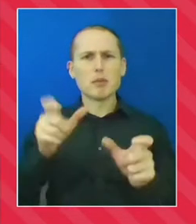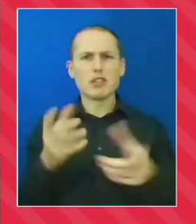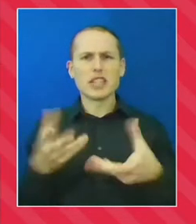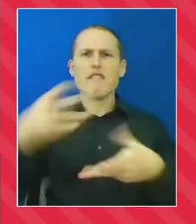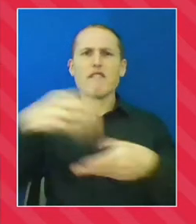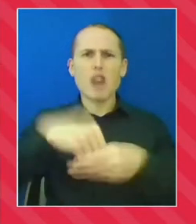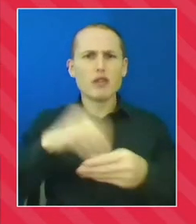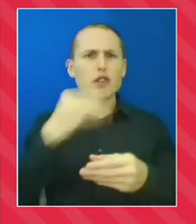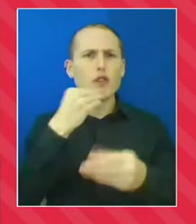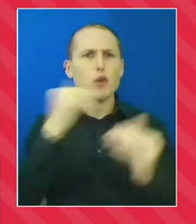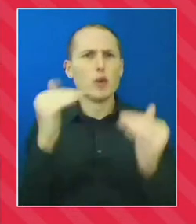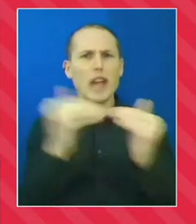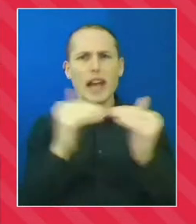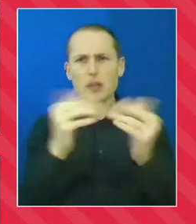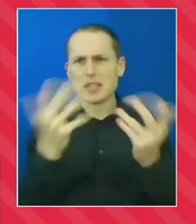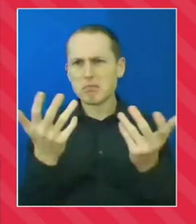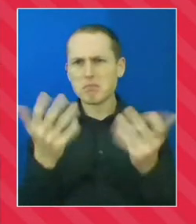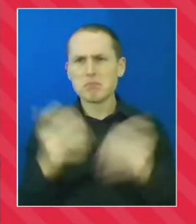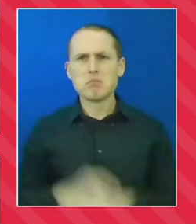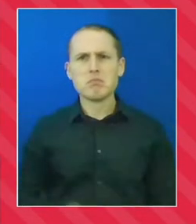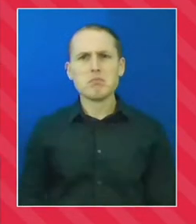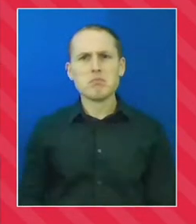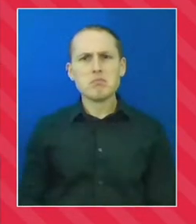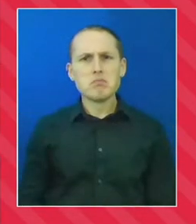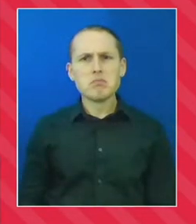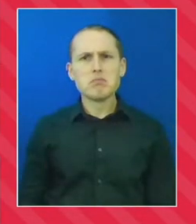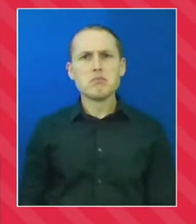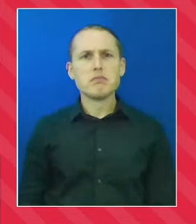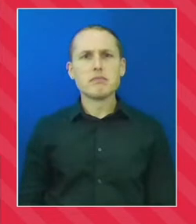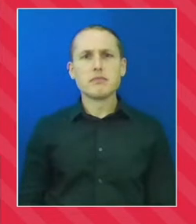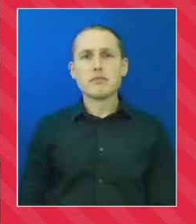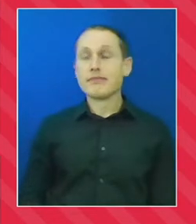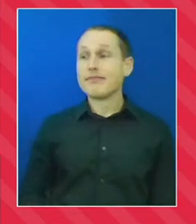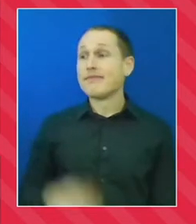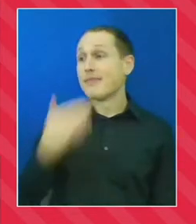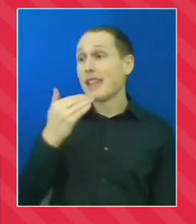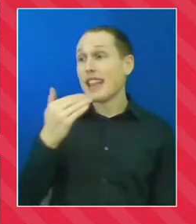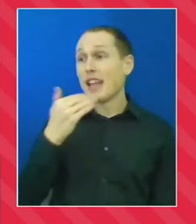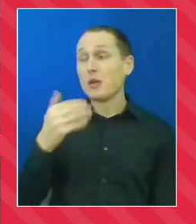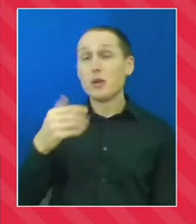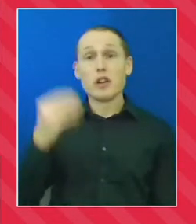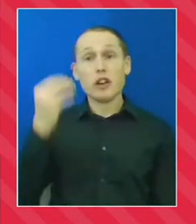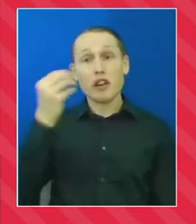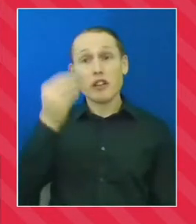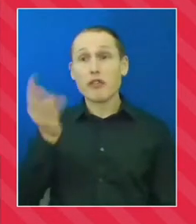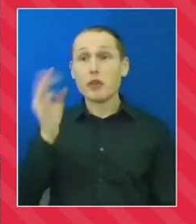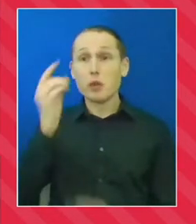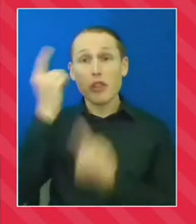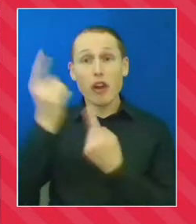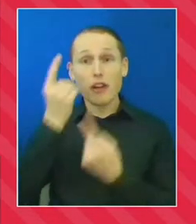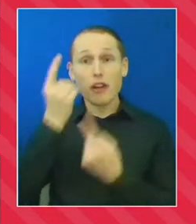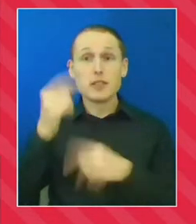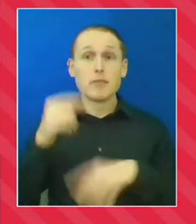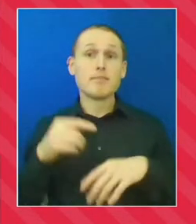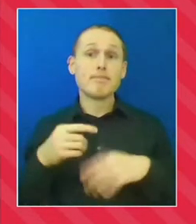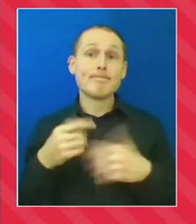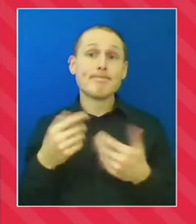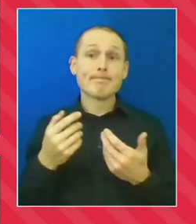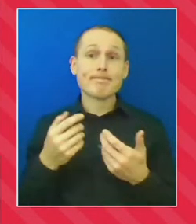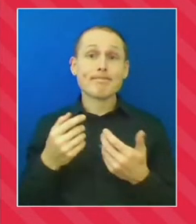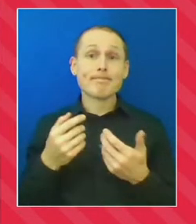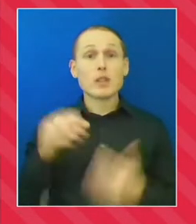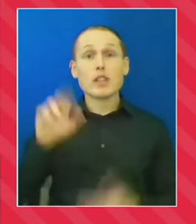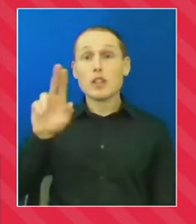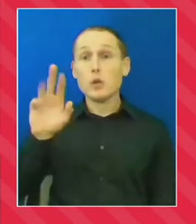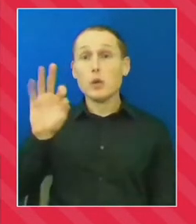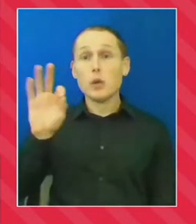Blaish. Thank you. So a few thoughts here. First, I would say that while USDA is very